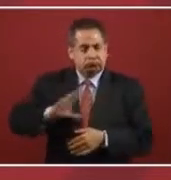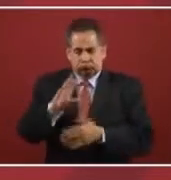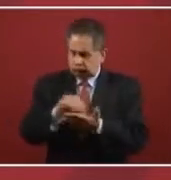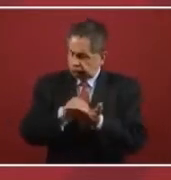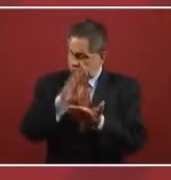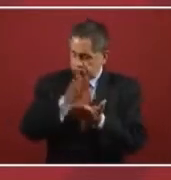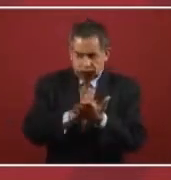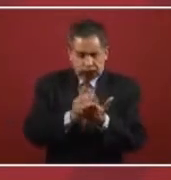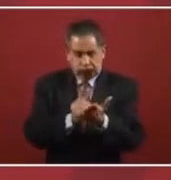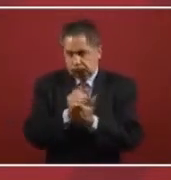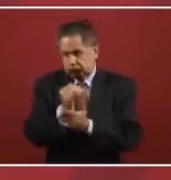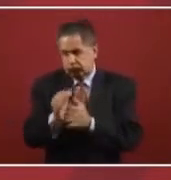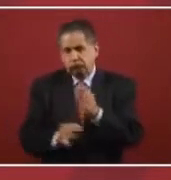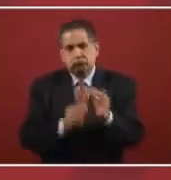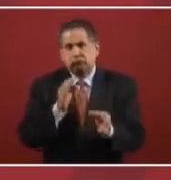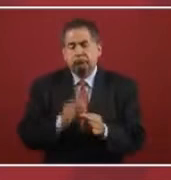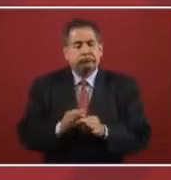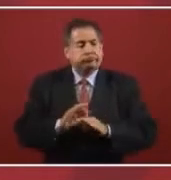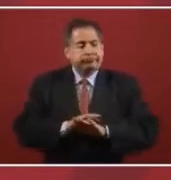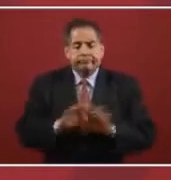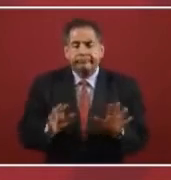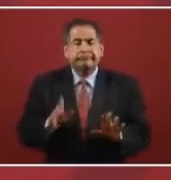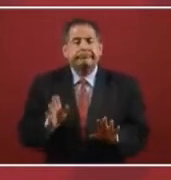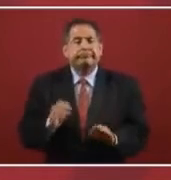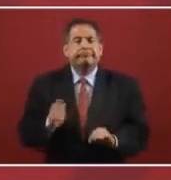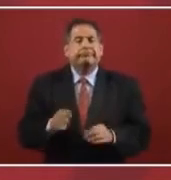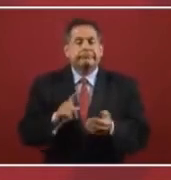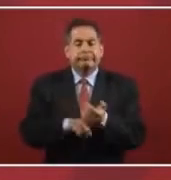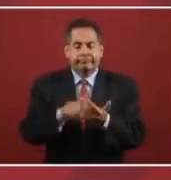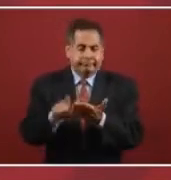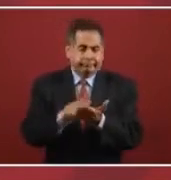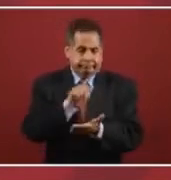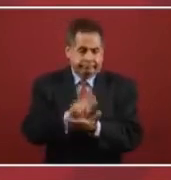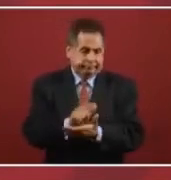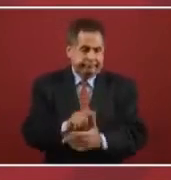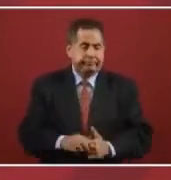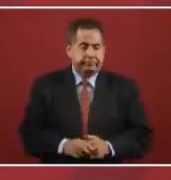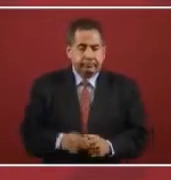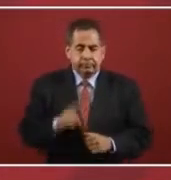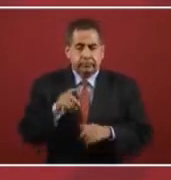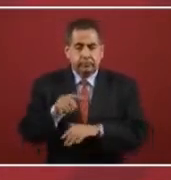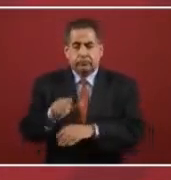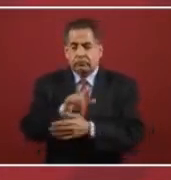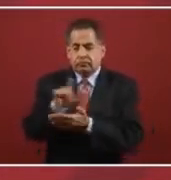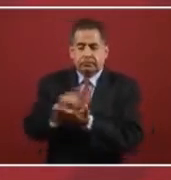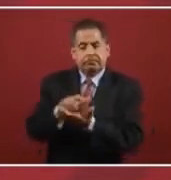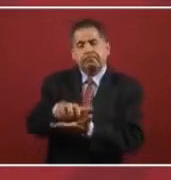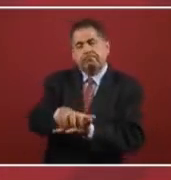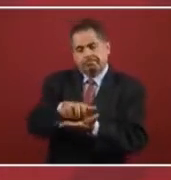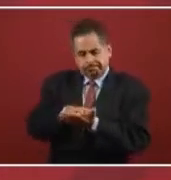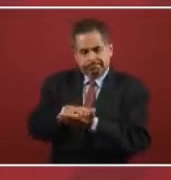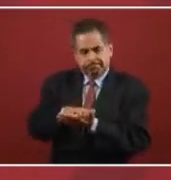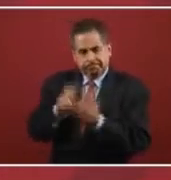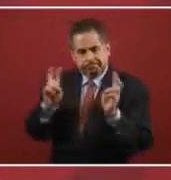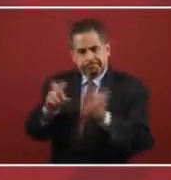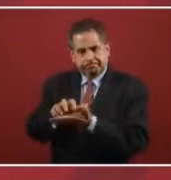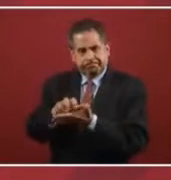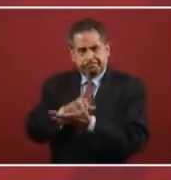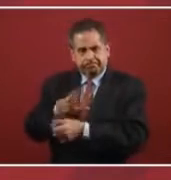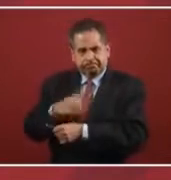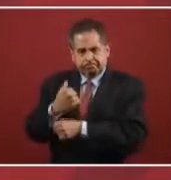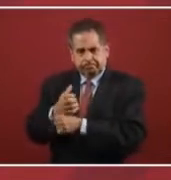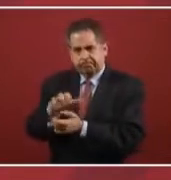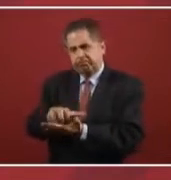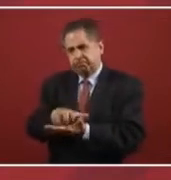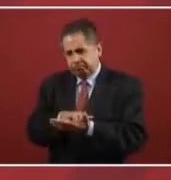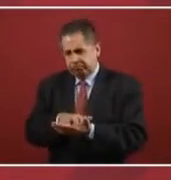the final structure will be regarding the application of the law of Republican austerity. Y